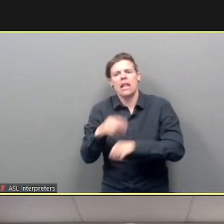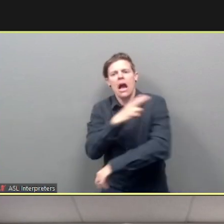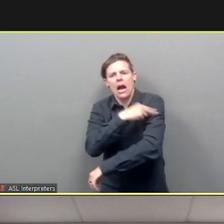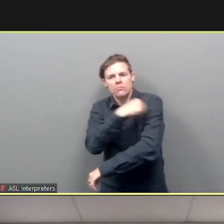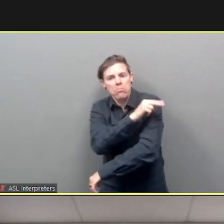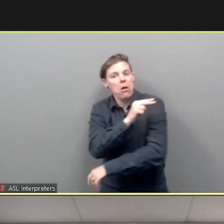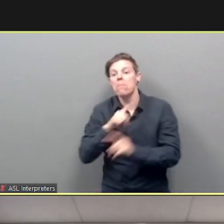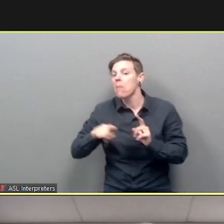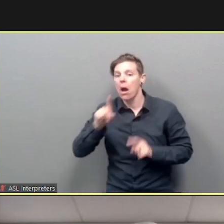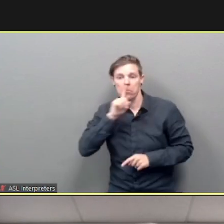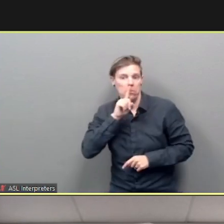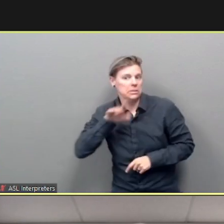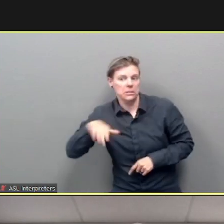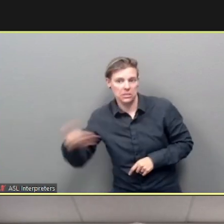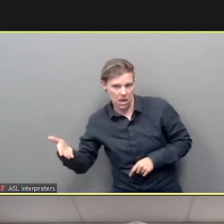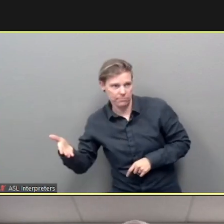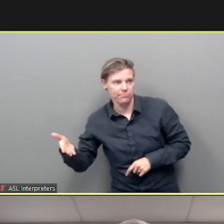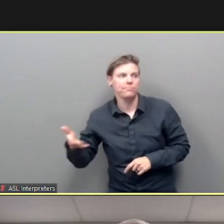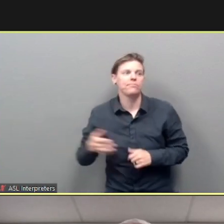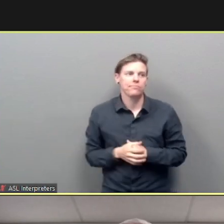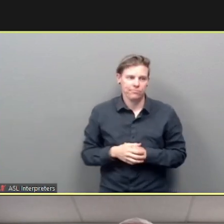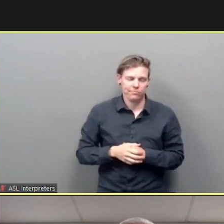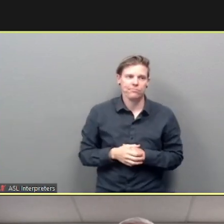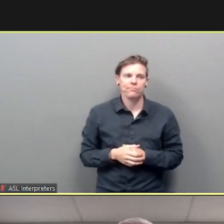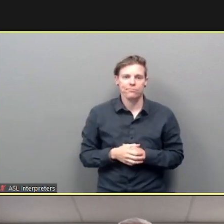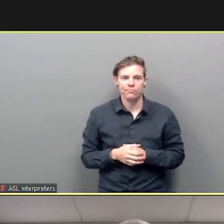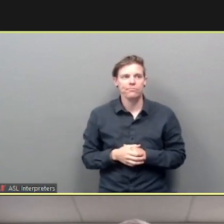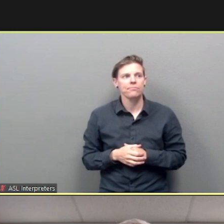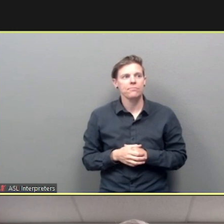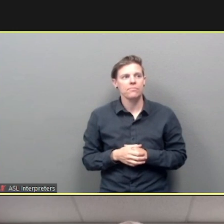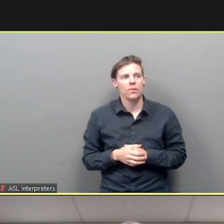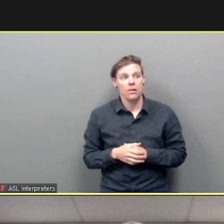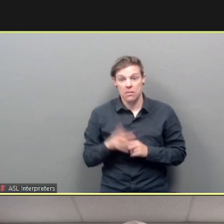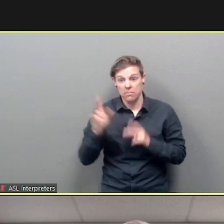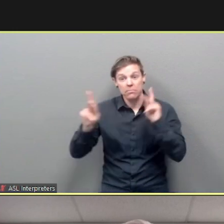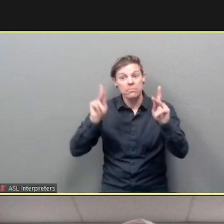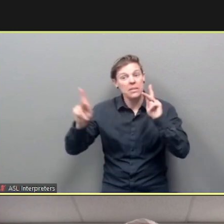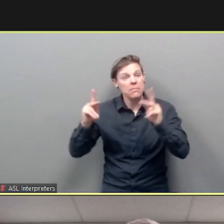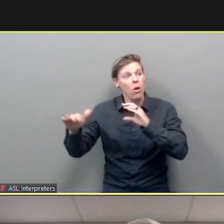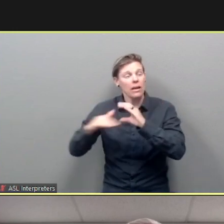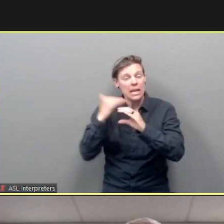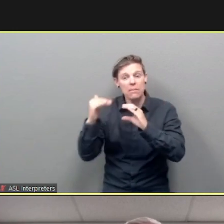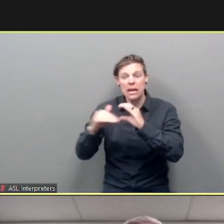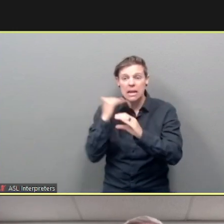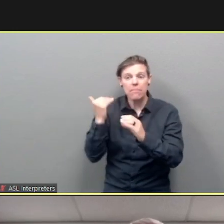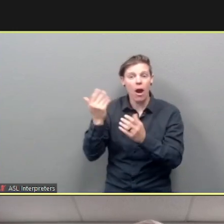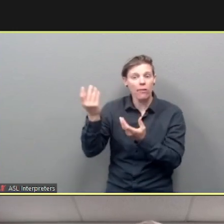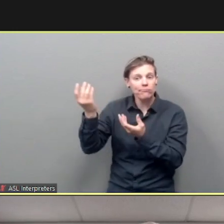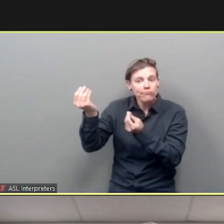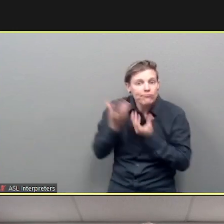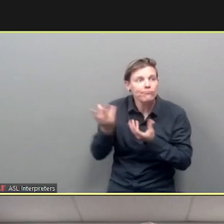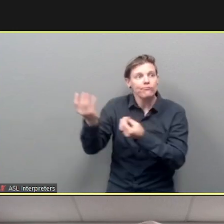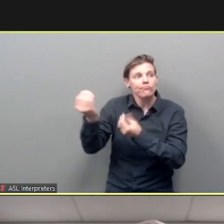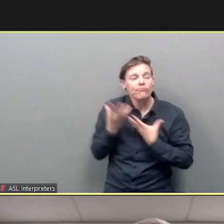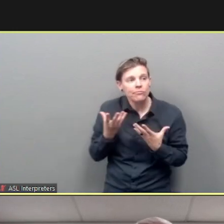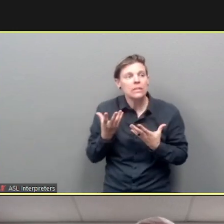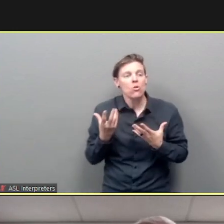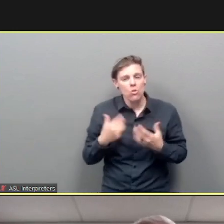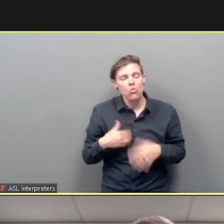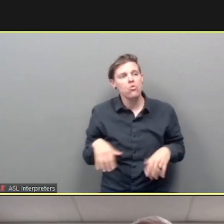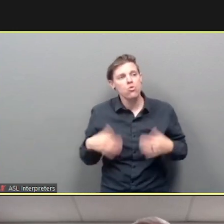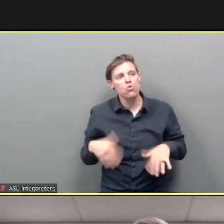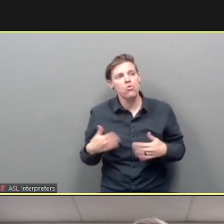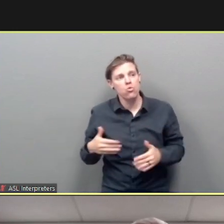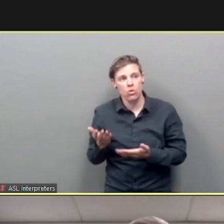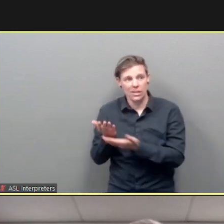as well. I get a lot of emails from people who I am incredibly envious of, because they must have an